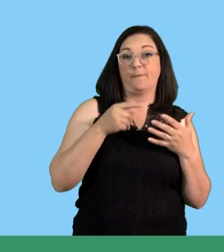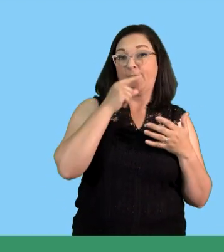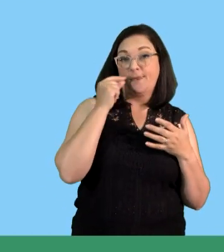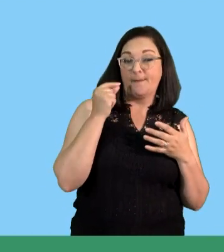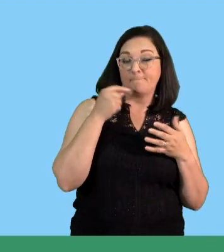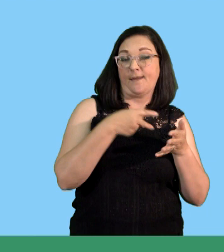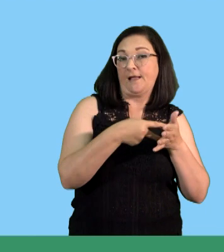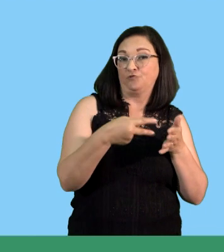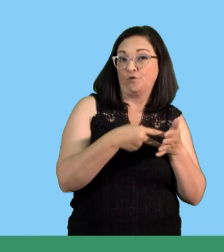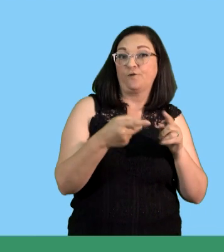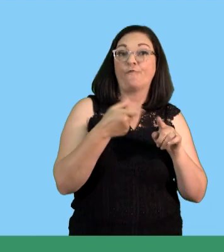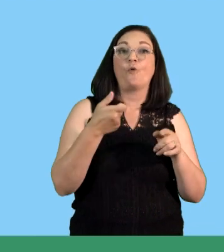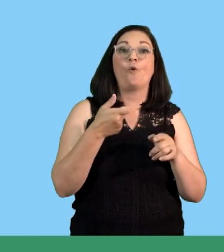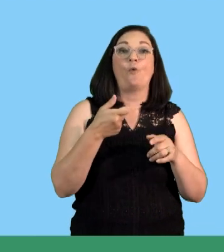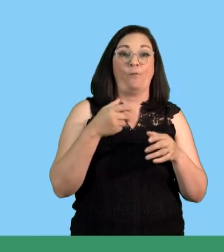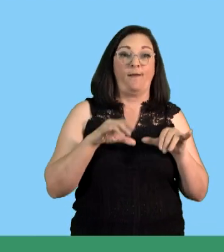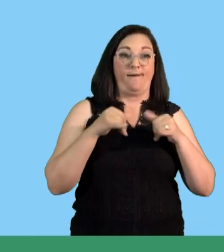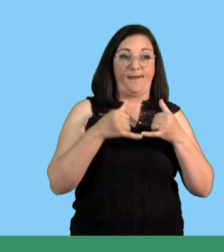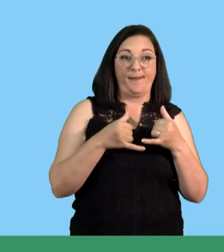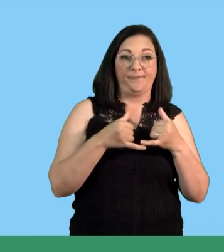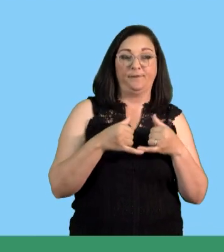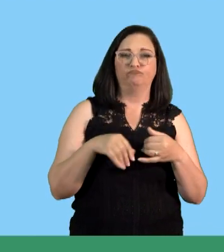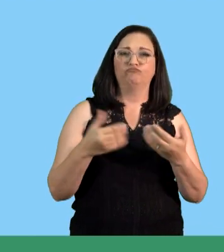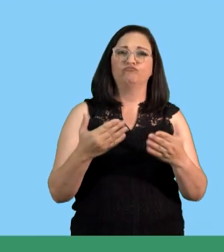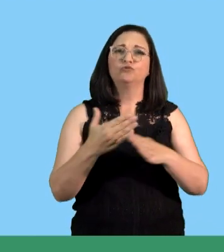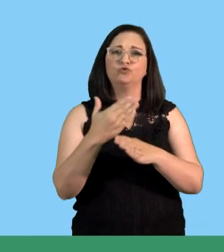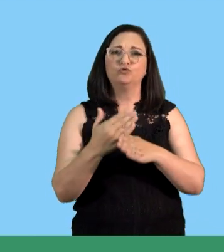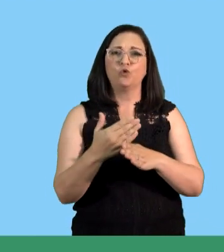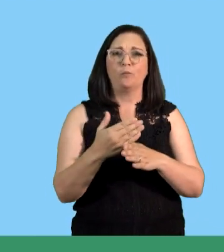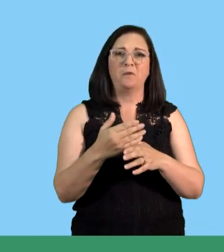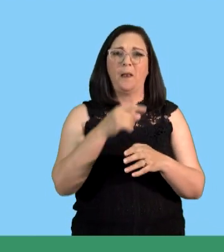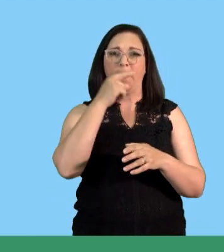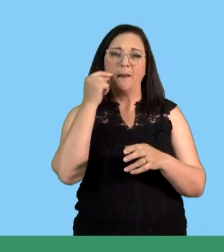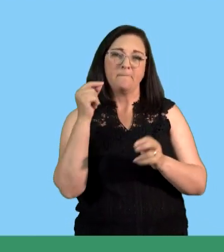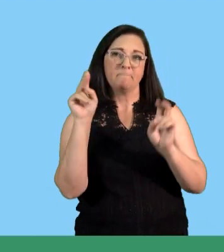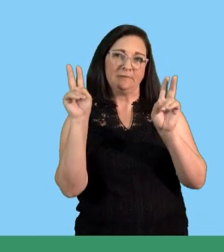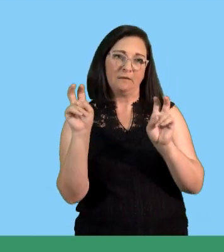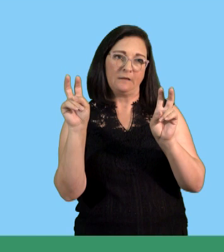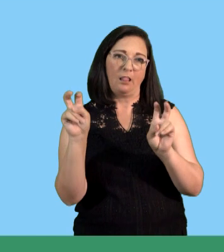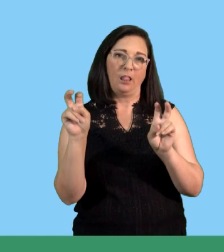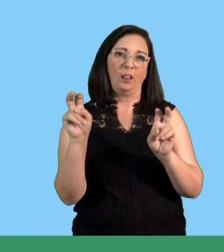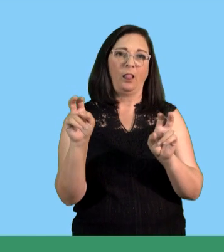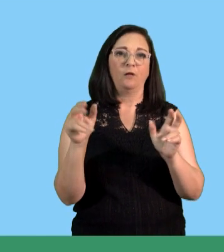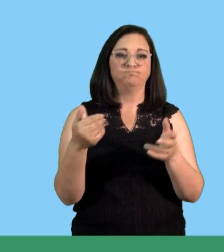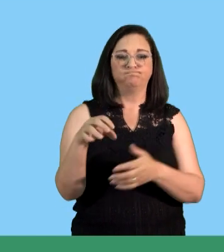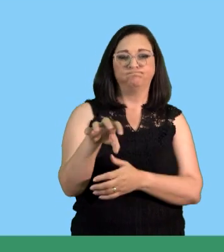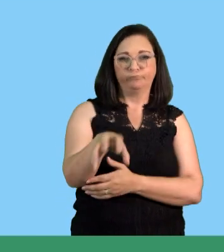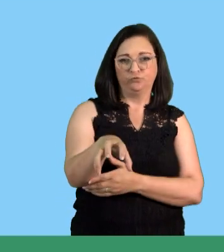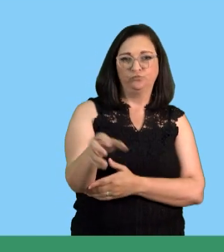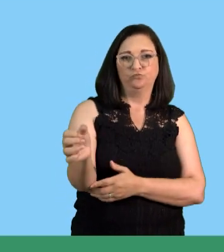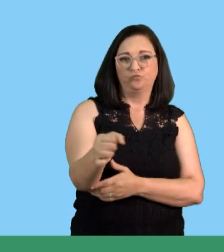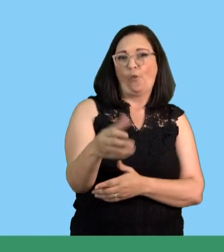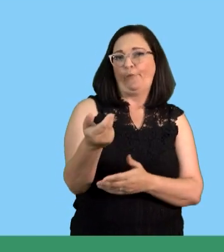and address, etc., of the business, the job title or position, maybe. You have been employed as